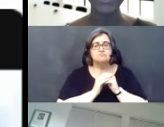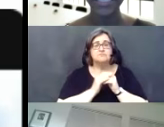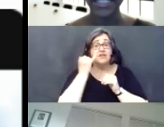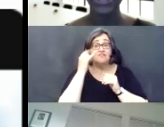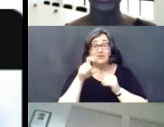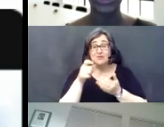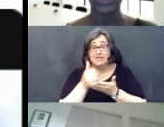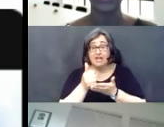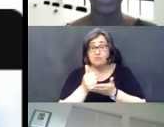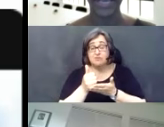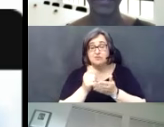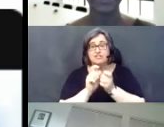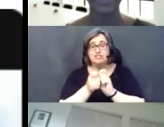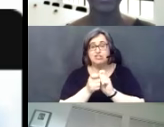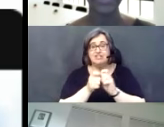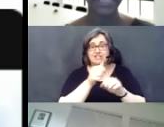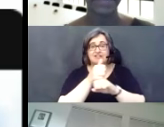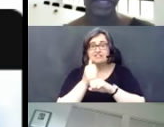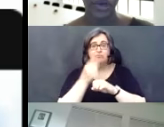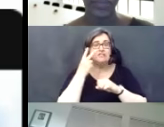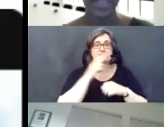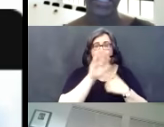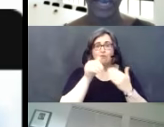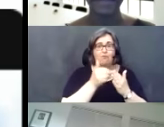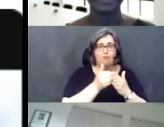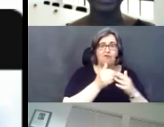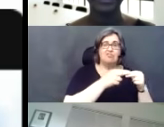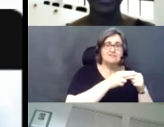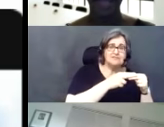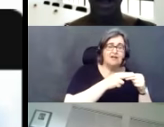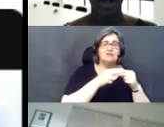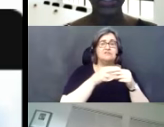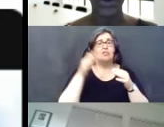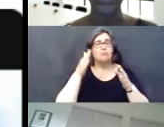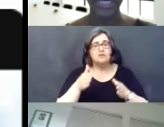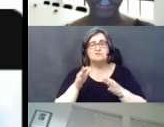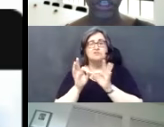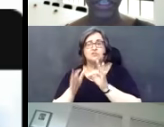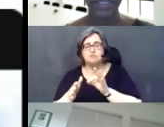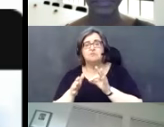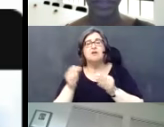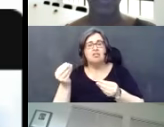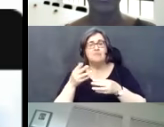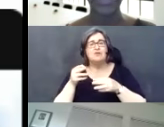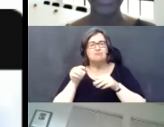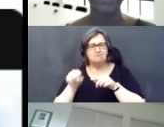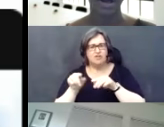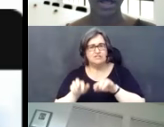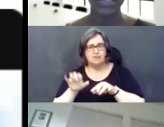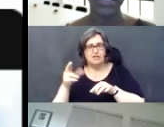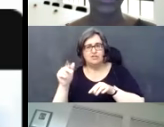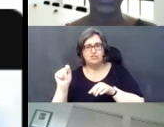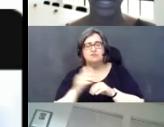need assistance changing your layout, please let me know in the chat. Also, occasionally, we may need